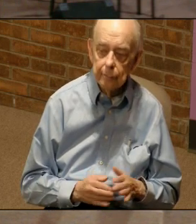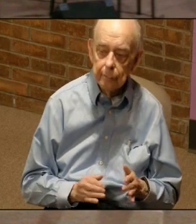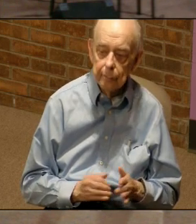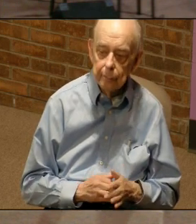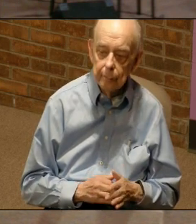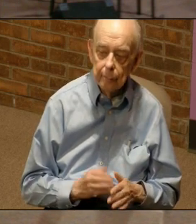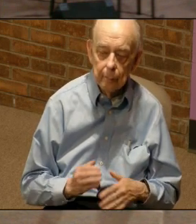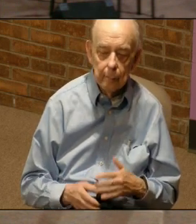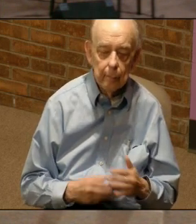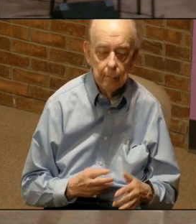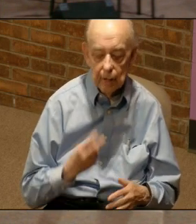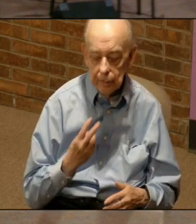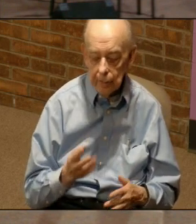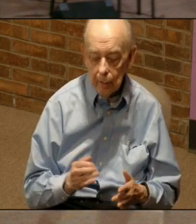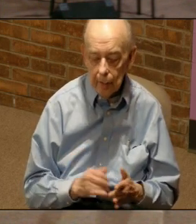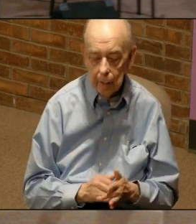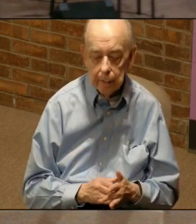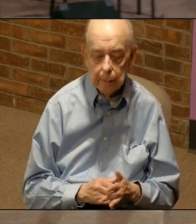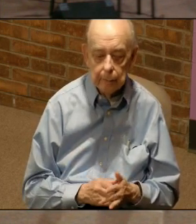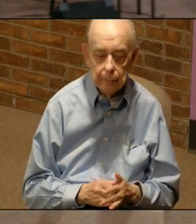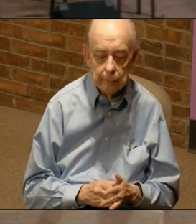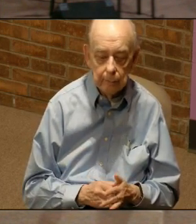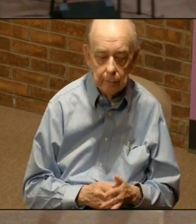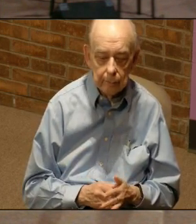That generation saw it.